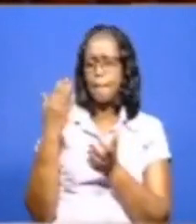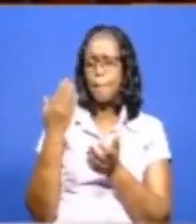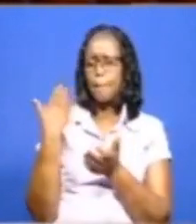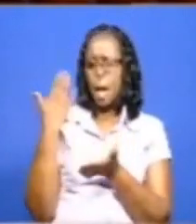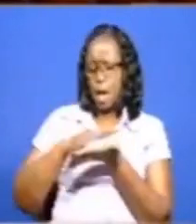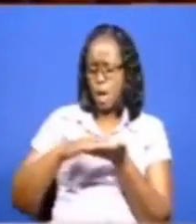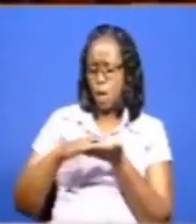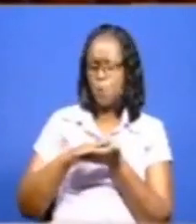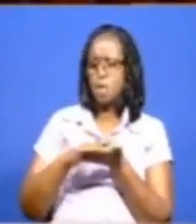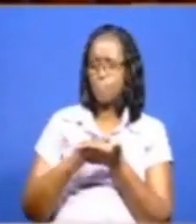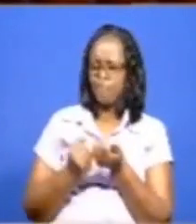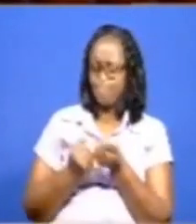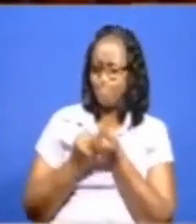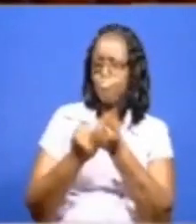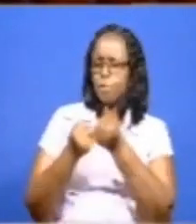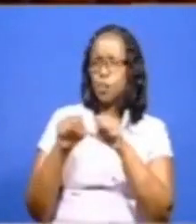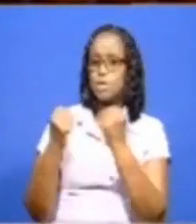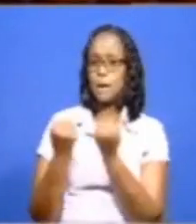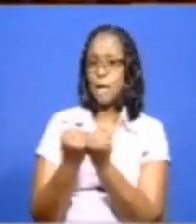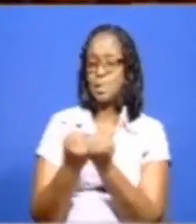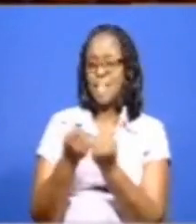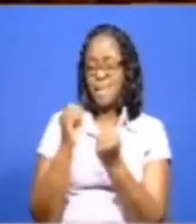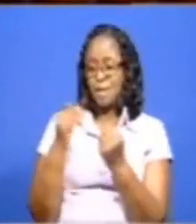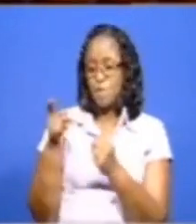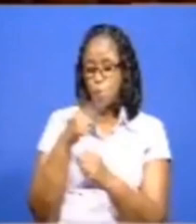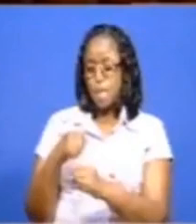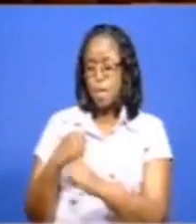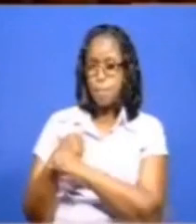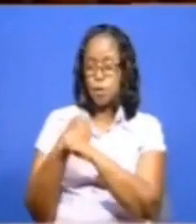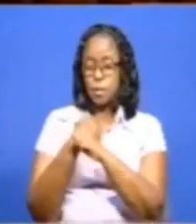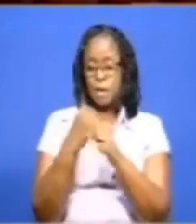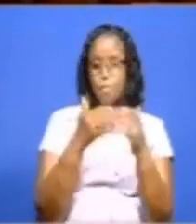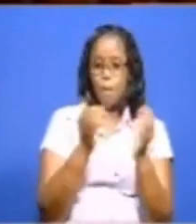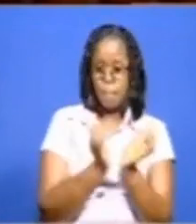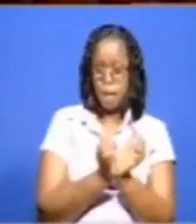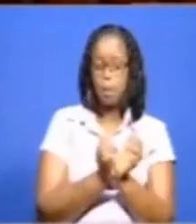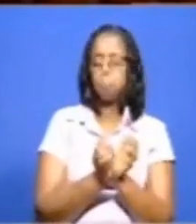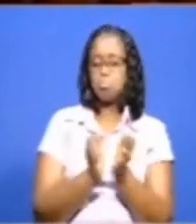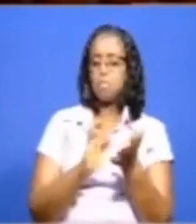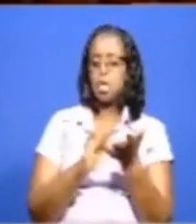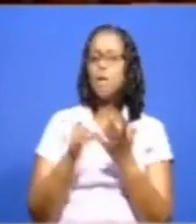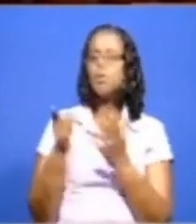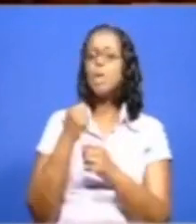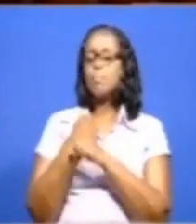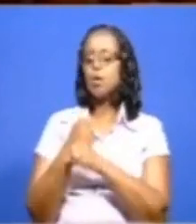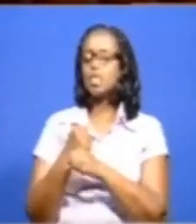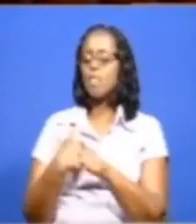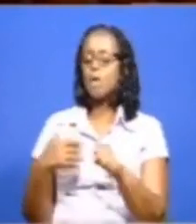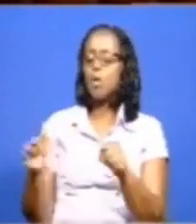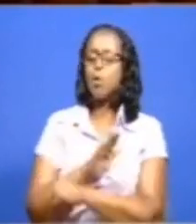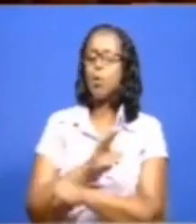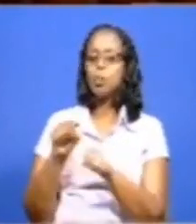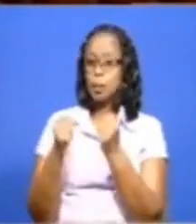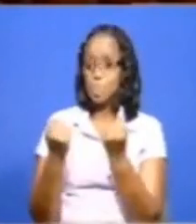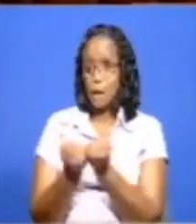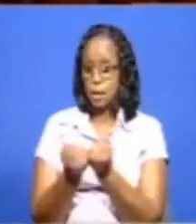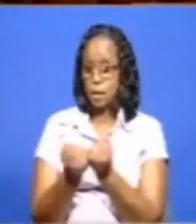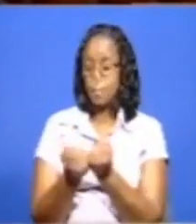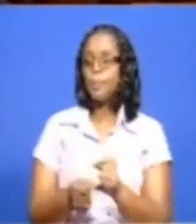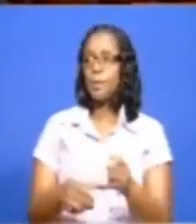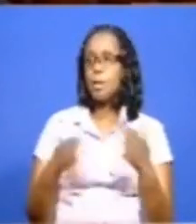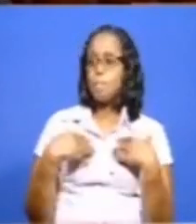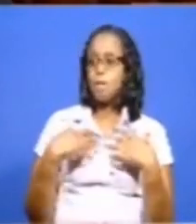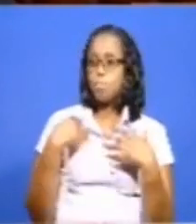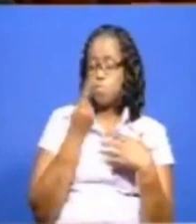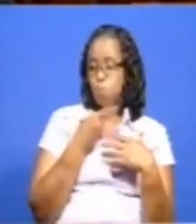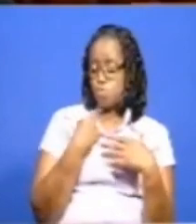society. And if we protect the family, then we have protected the whole society, because those people leaving